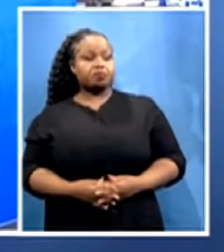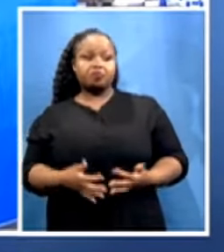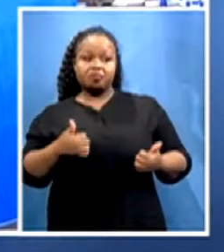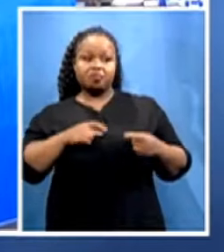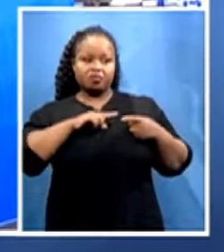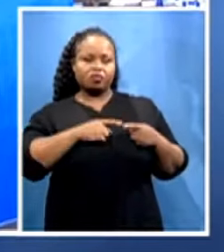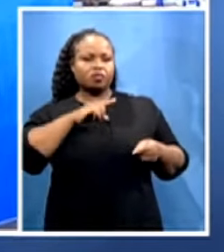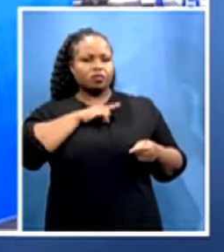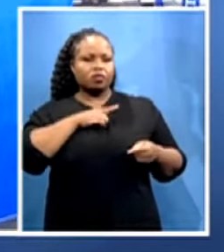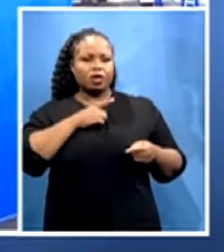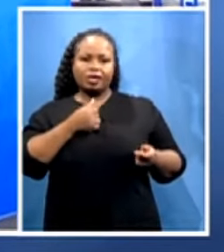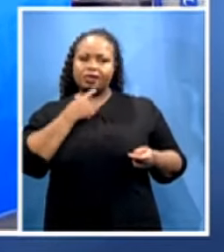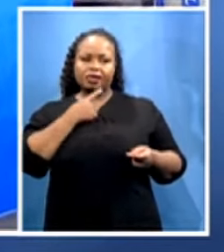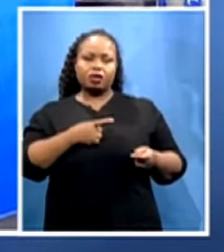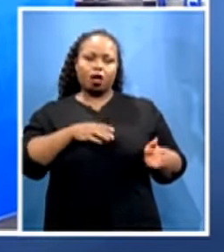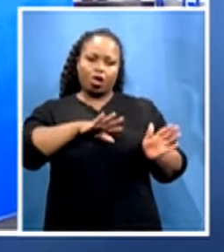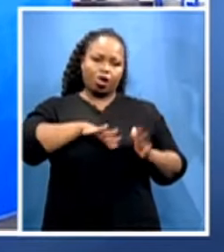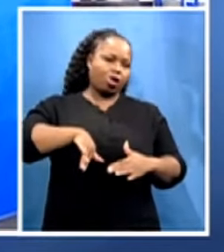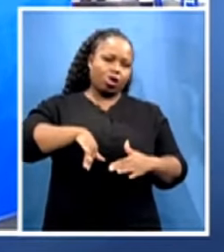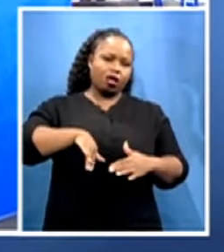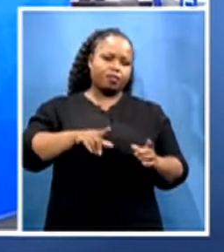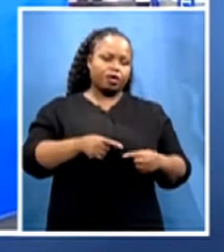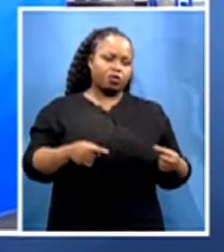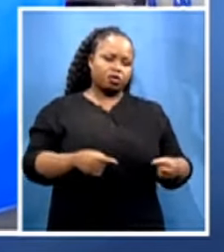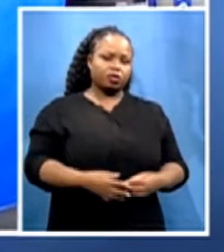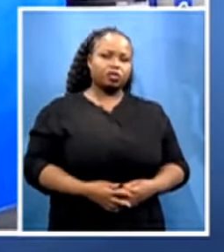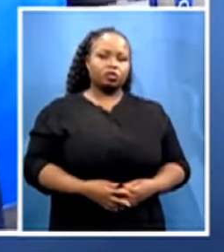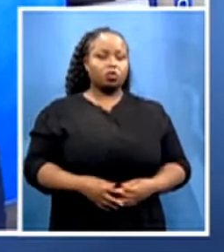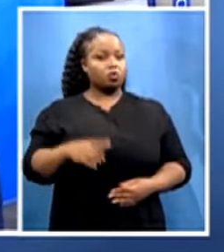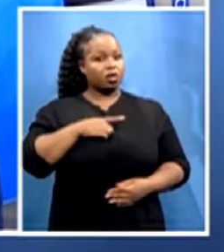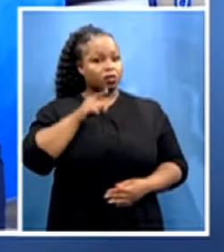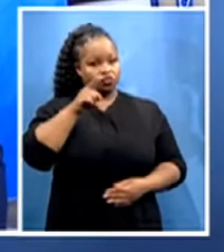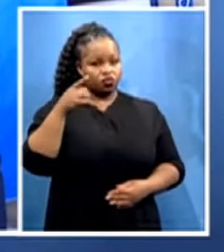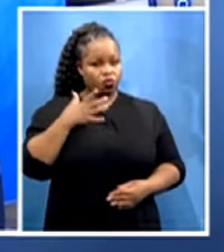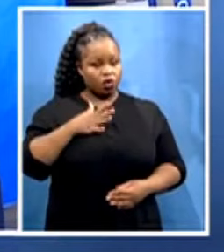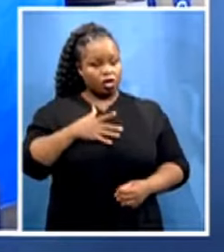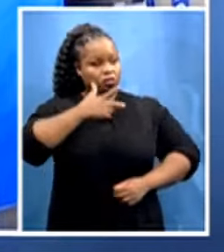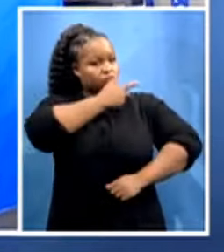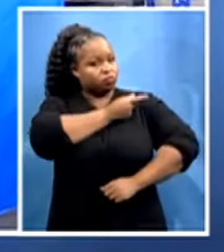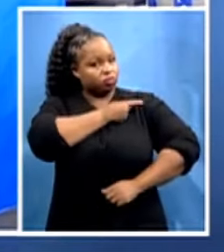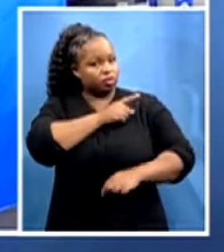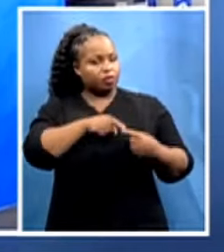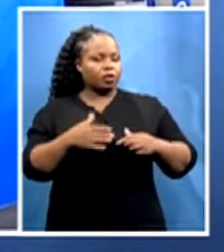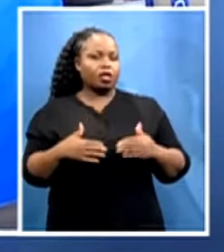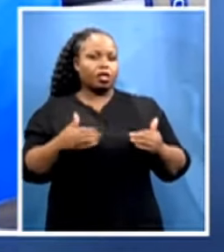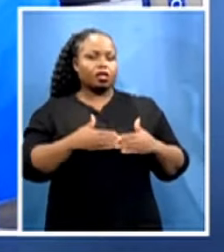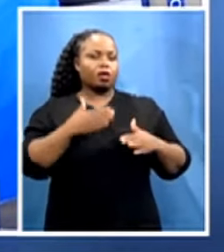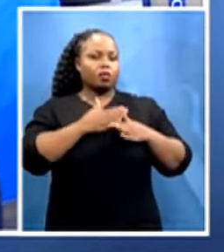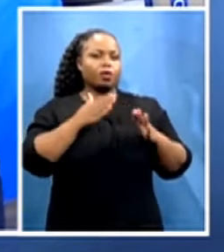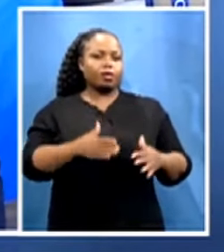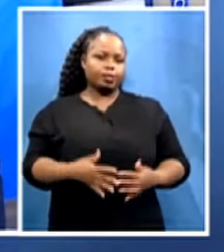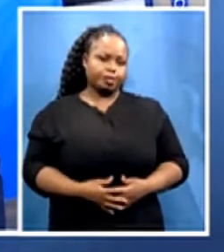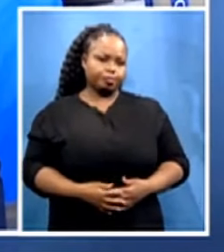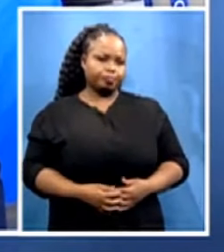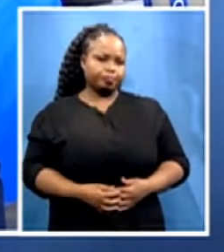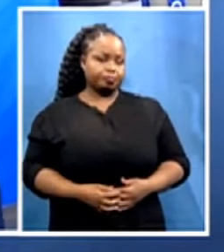left behind with regards to if they want a vaccine regarding the healthcare workers. By the way, I can bear testament to that